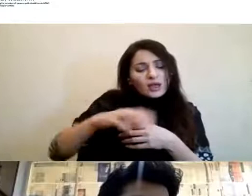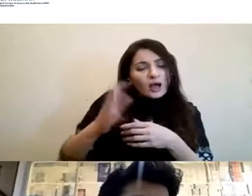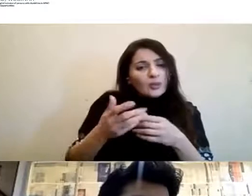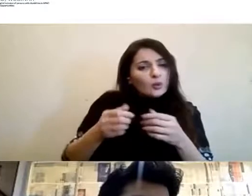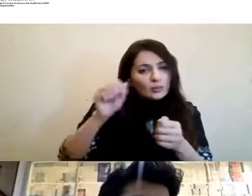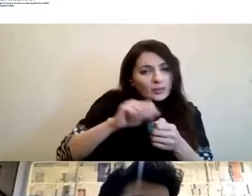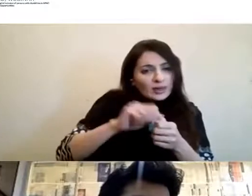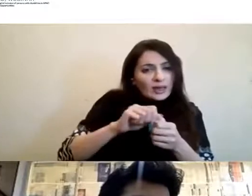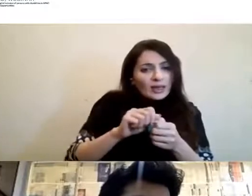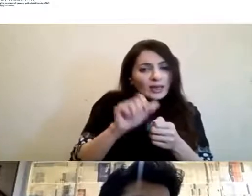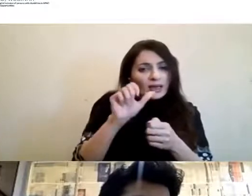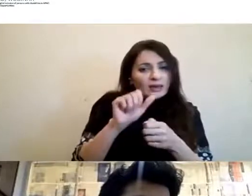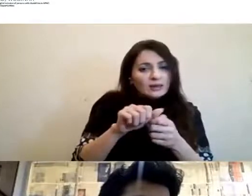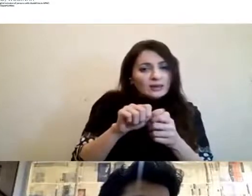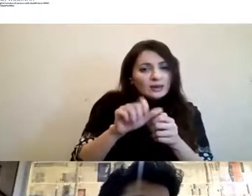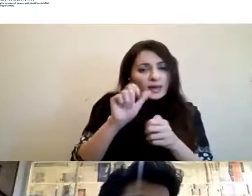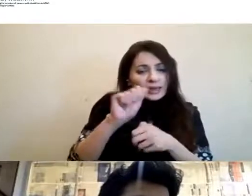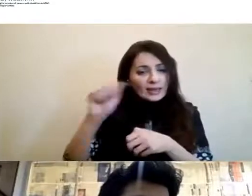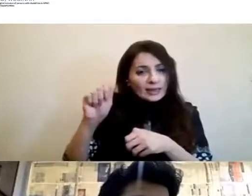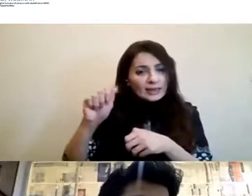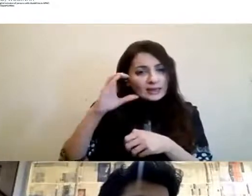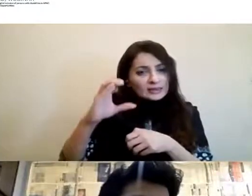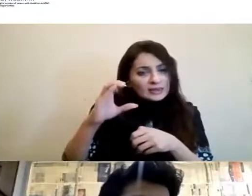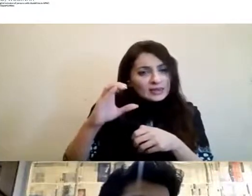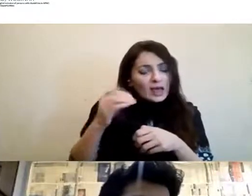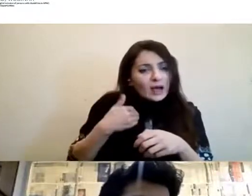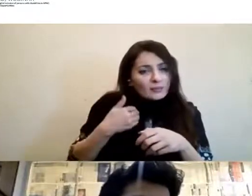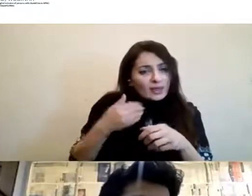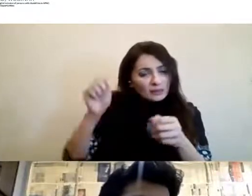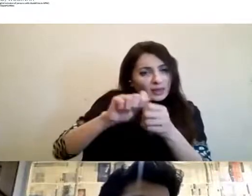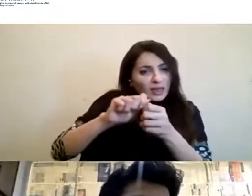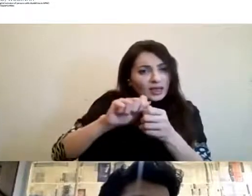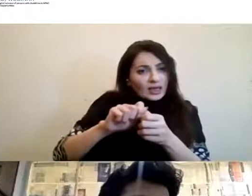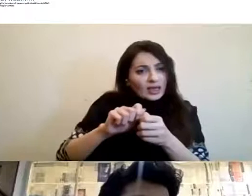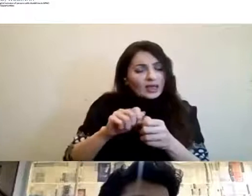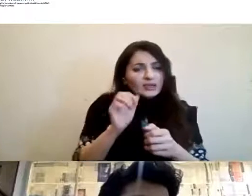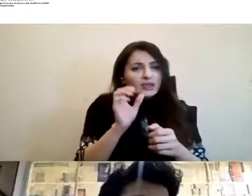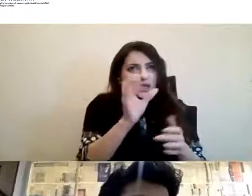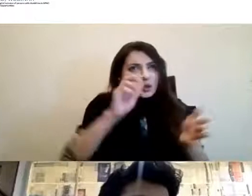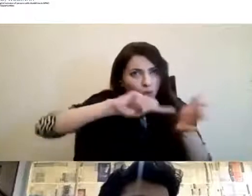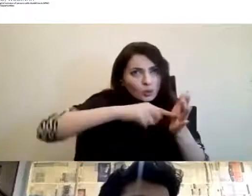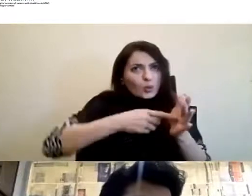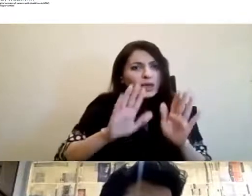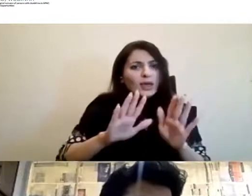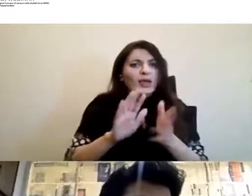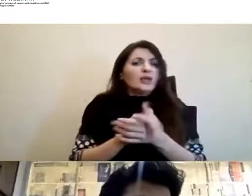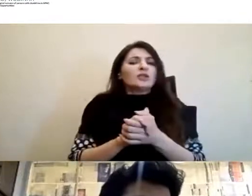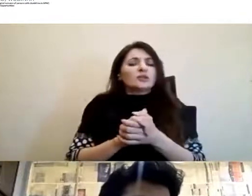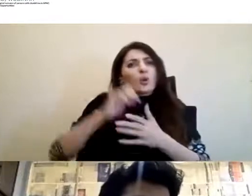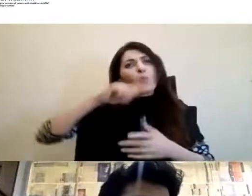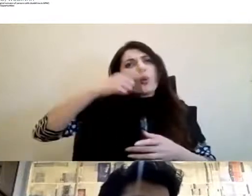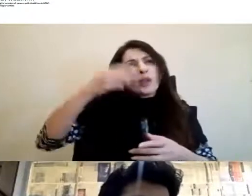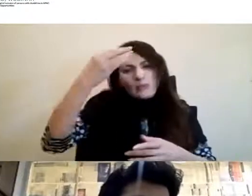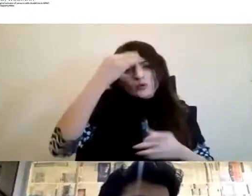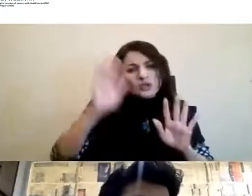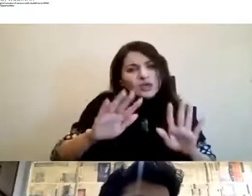AAC, so augmentative alternative communication tool for people with speech difficulties, completely free,